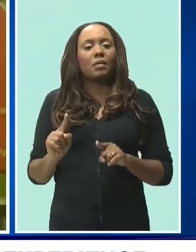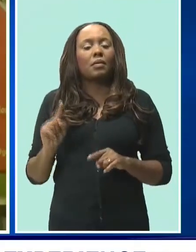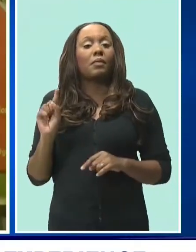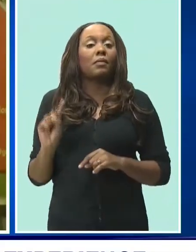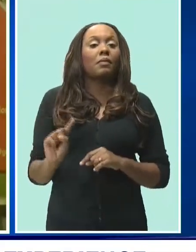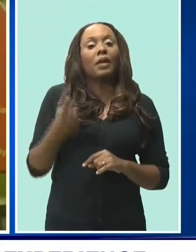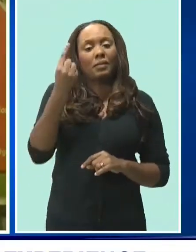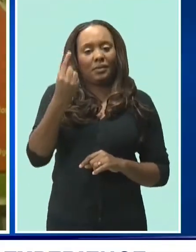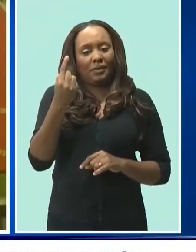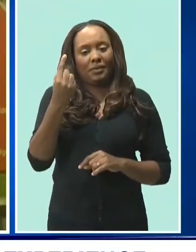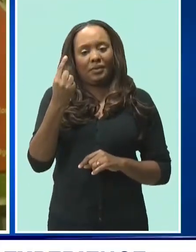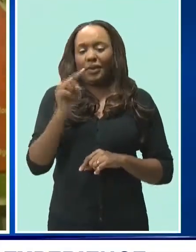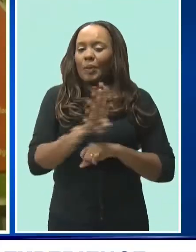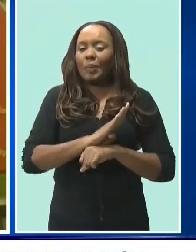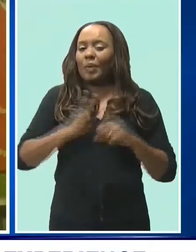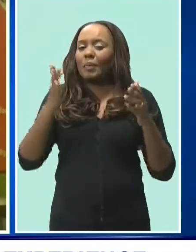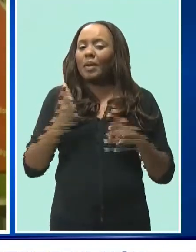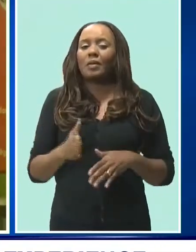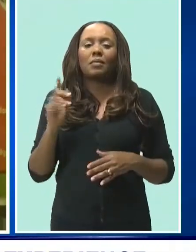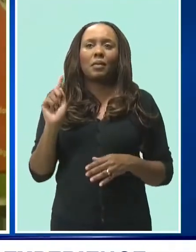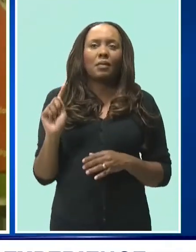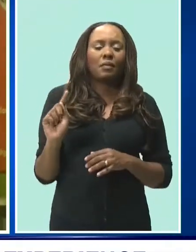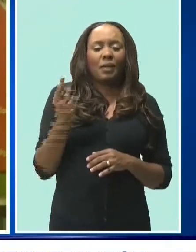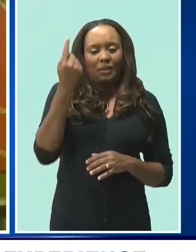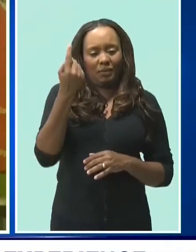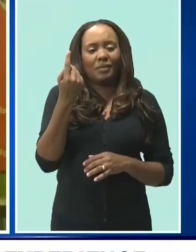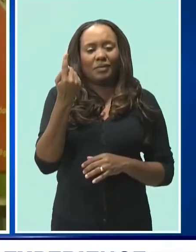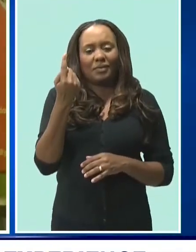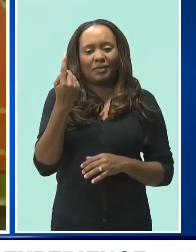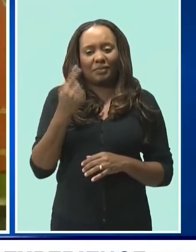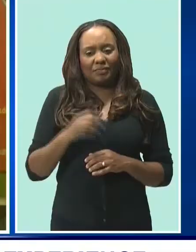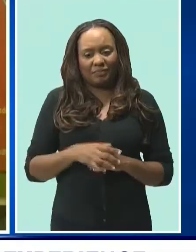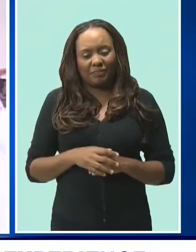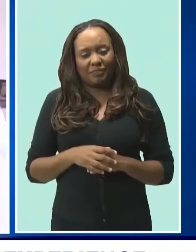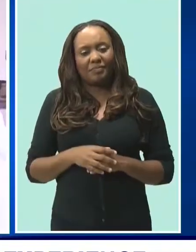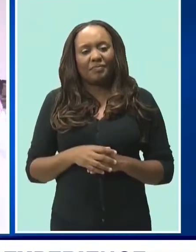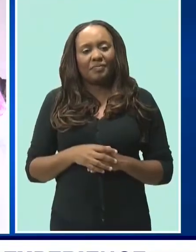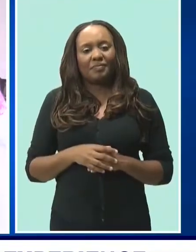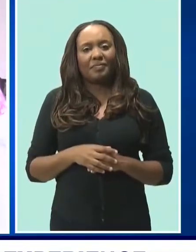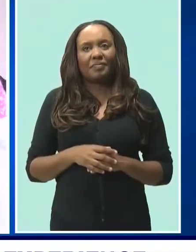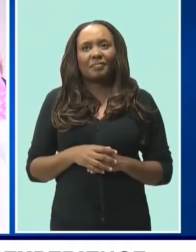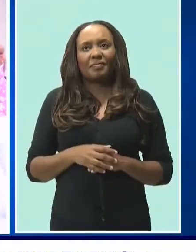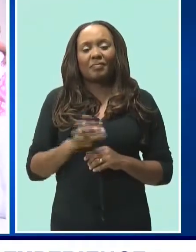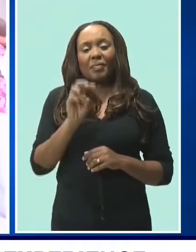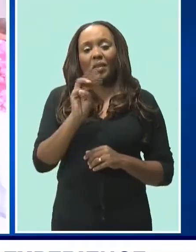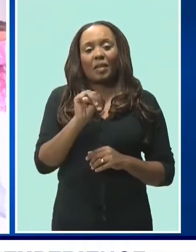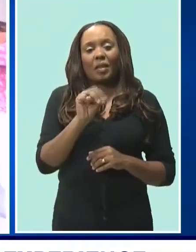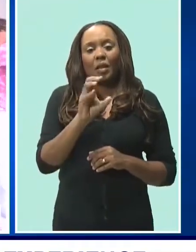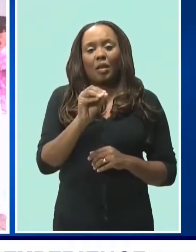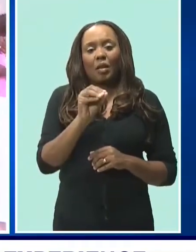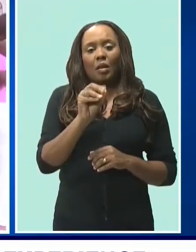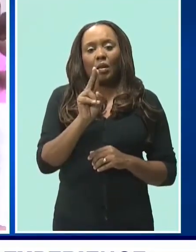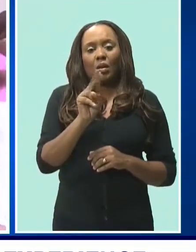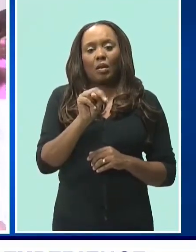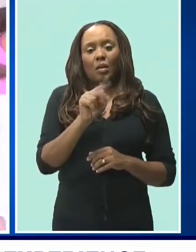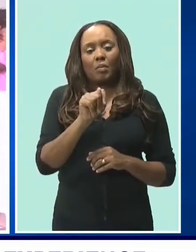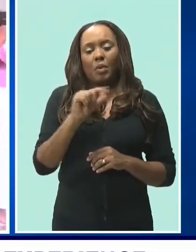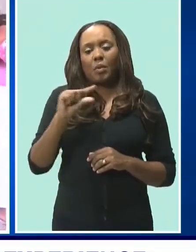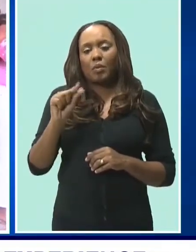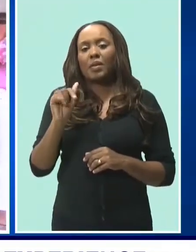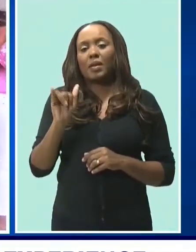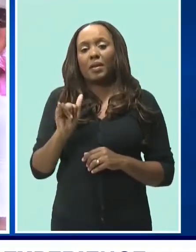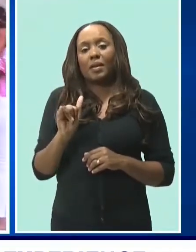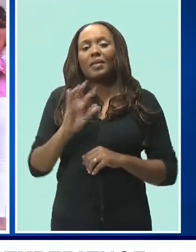foremost that we have to have local patronage. Maltgay is one of the vendors in the court, and